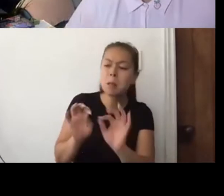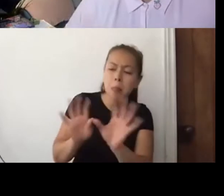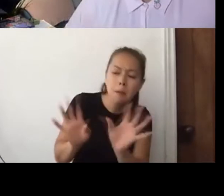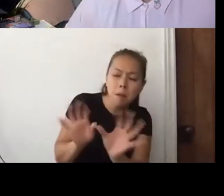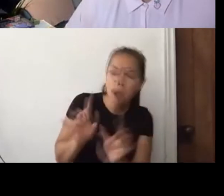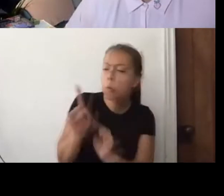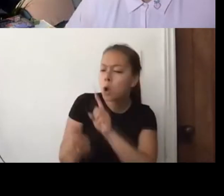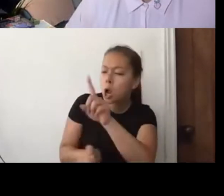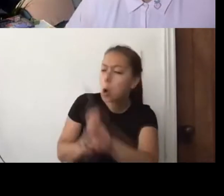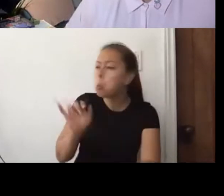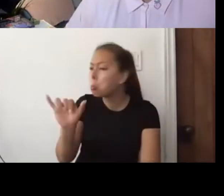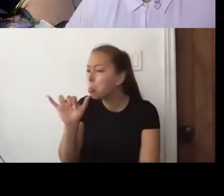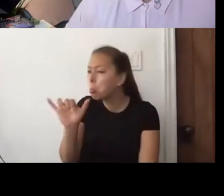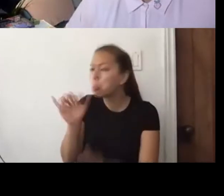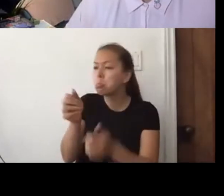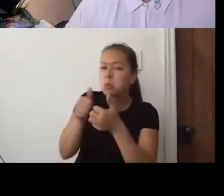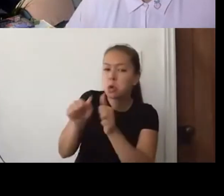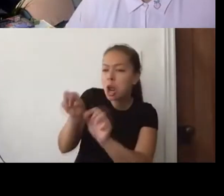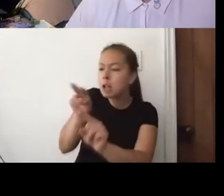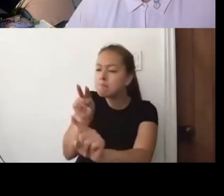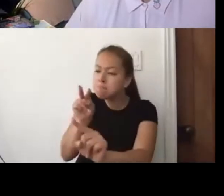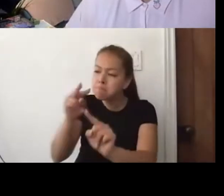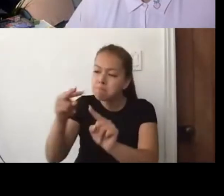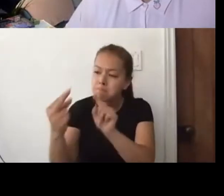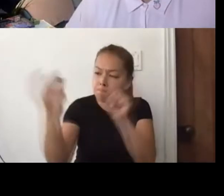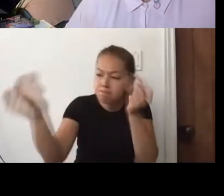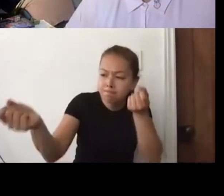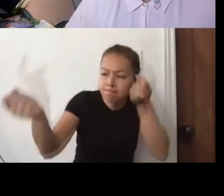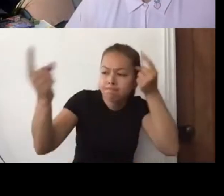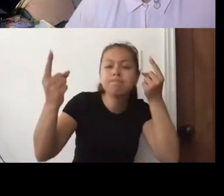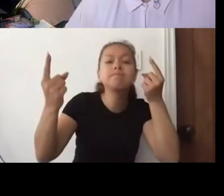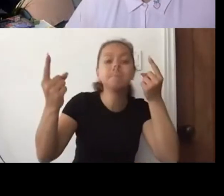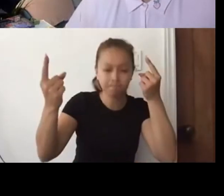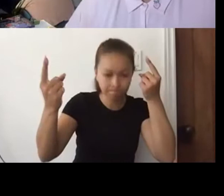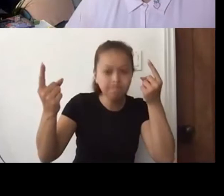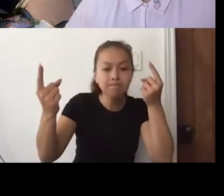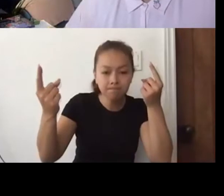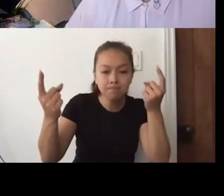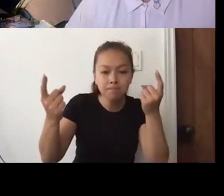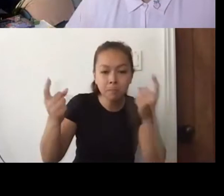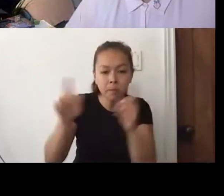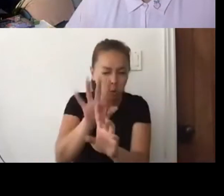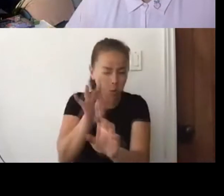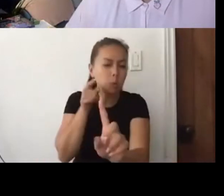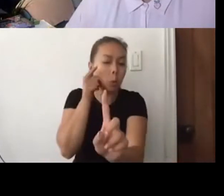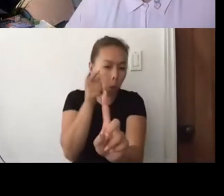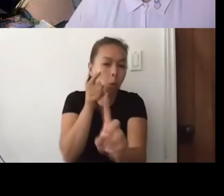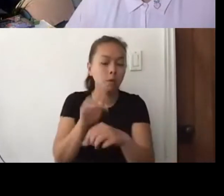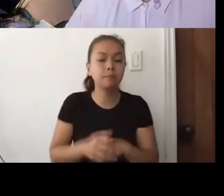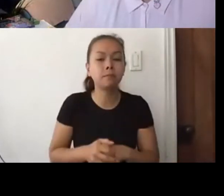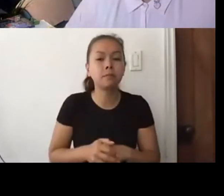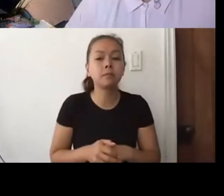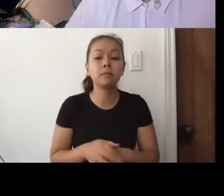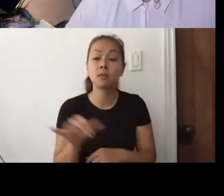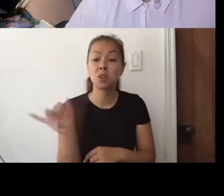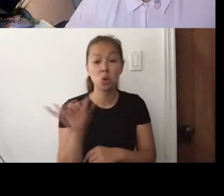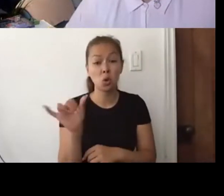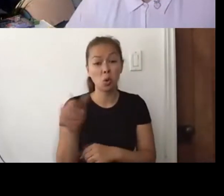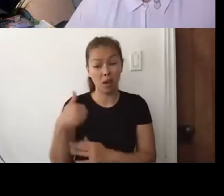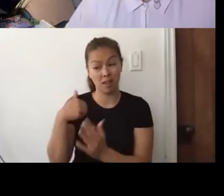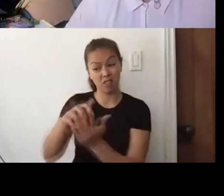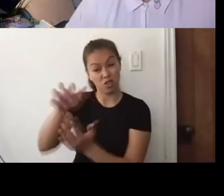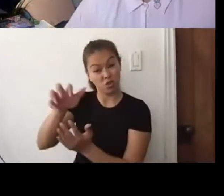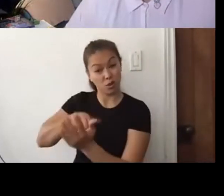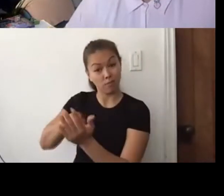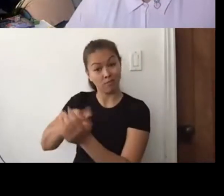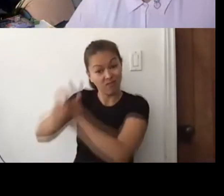we can get to kind of a deeper place of consensus. And not everything is going to be scripted. So we're going to,